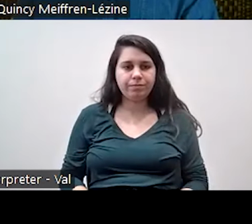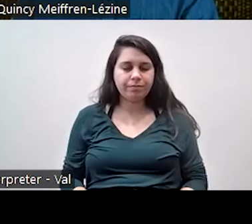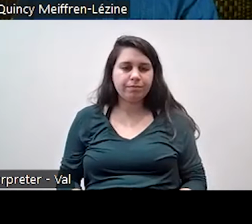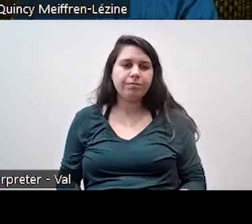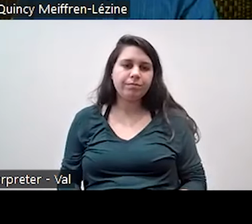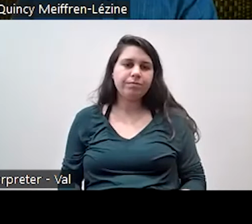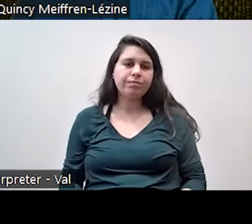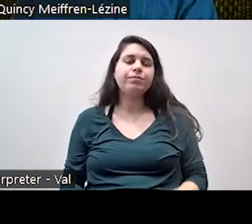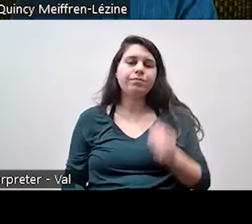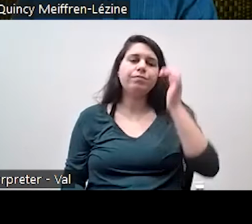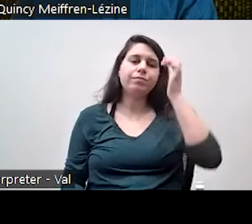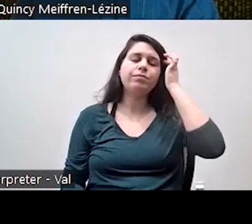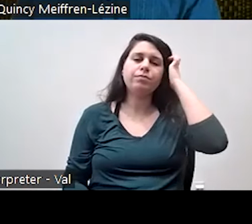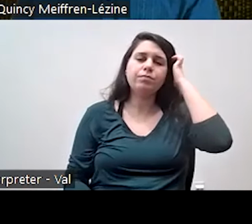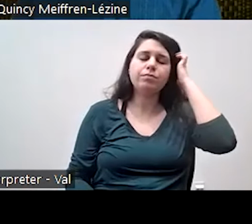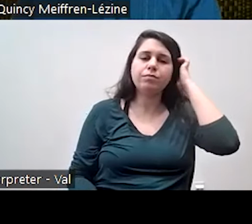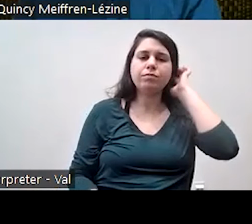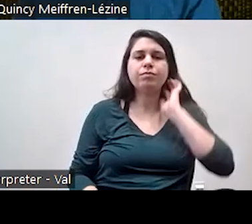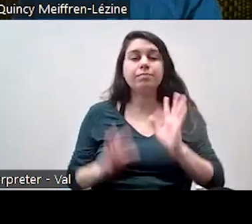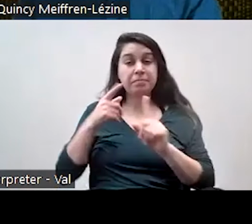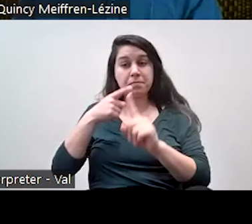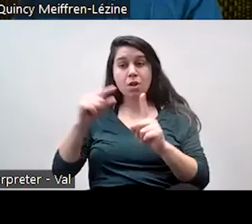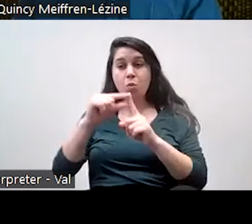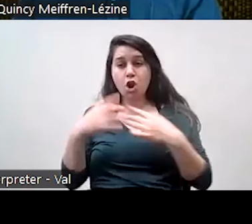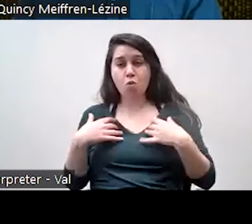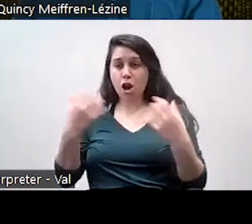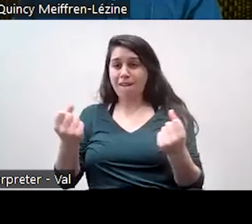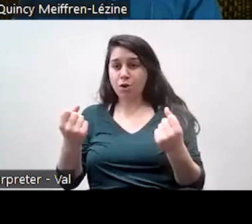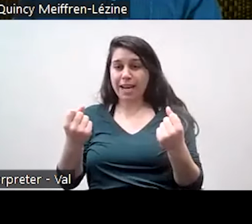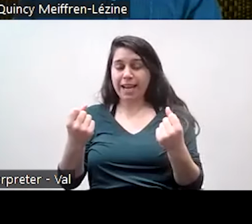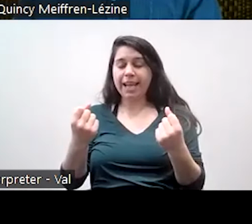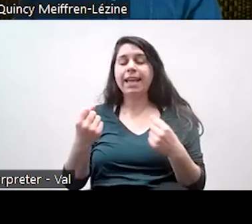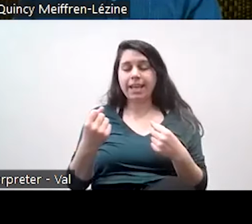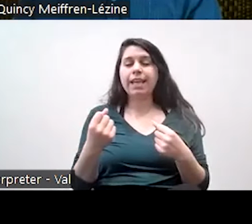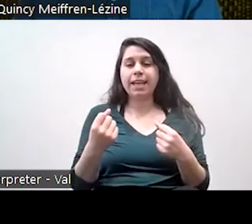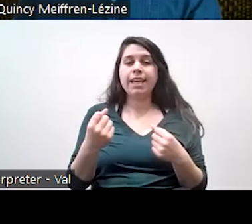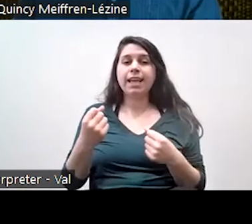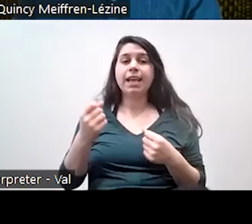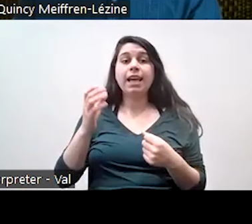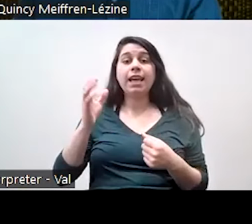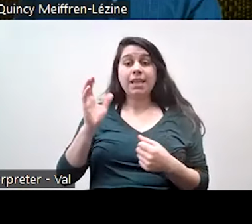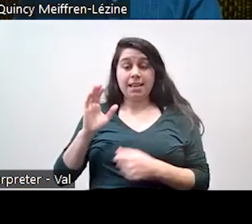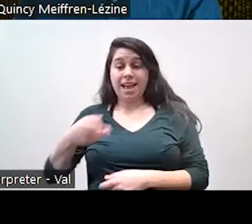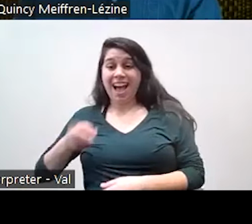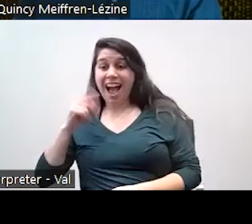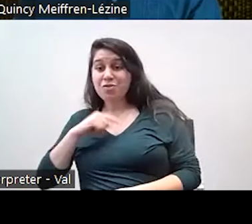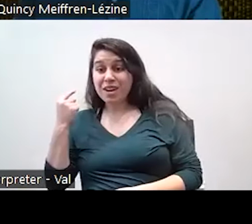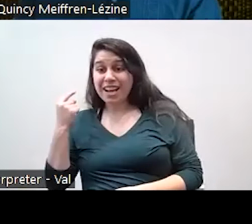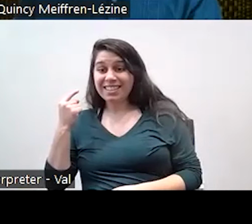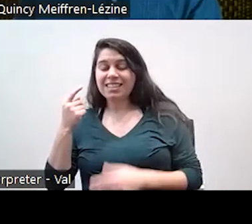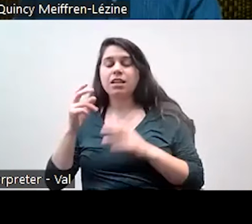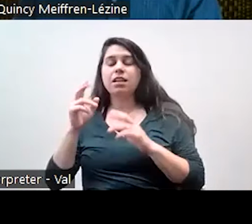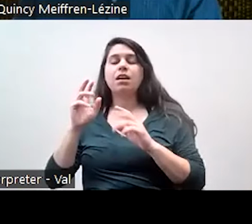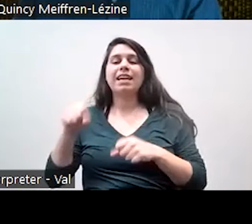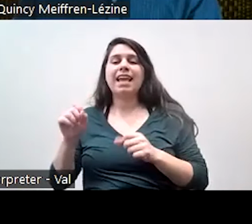So the idea for recovery is to shift them from where they are high risk to where they're at that baseline